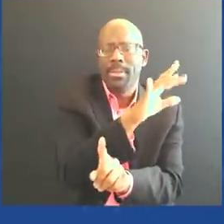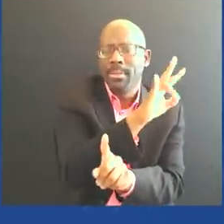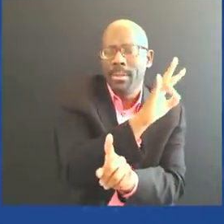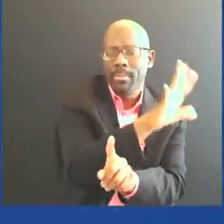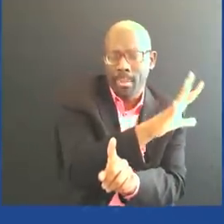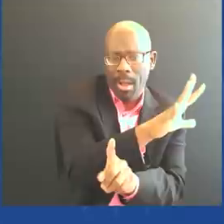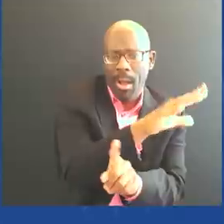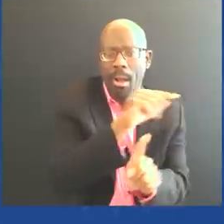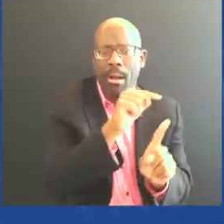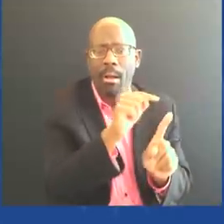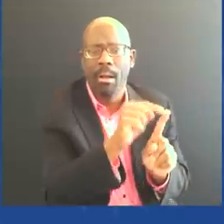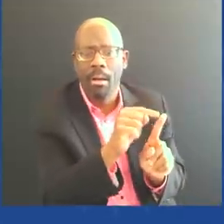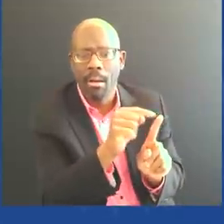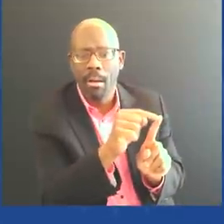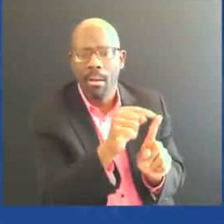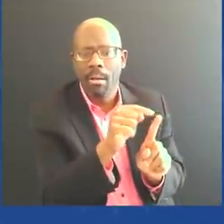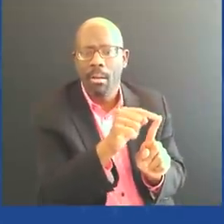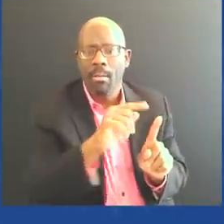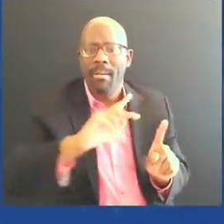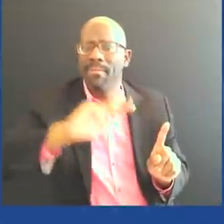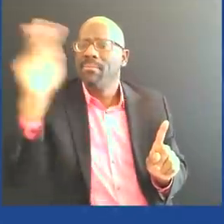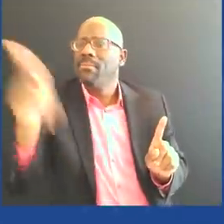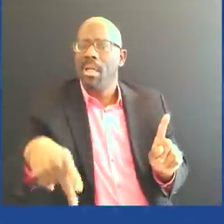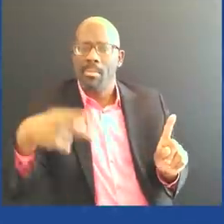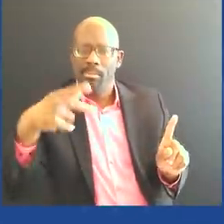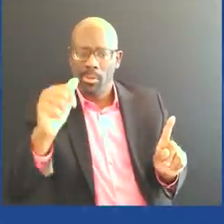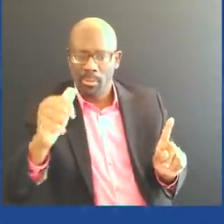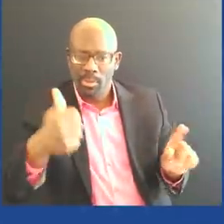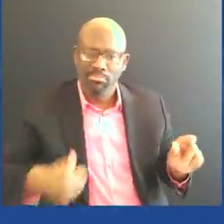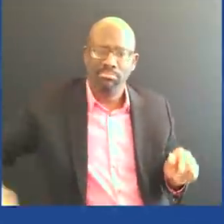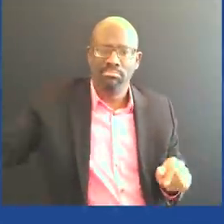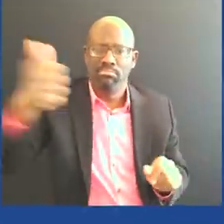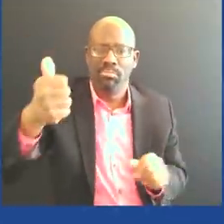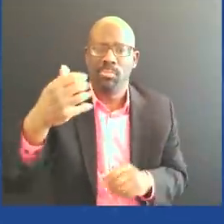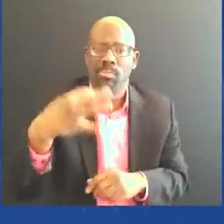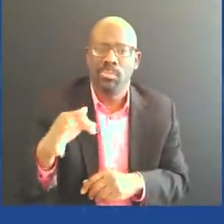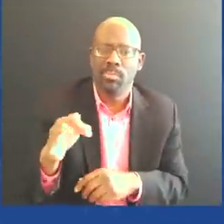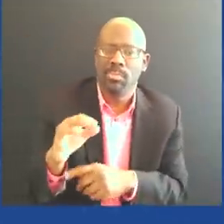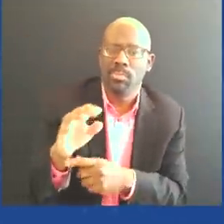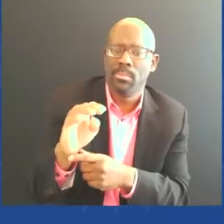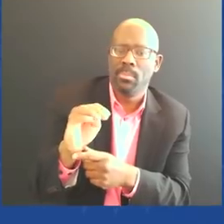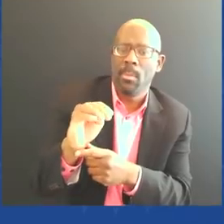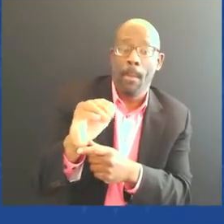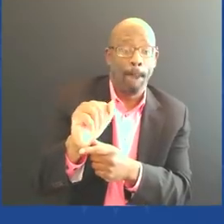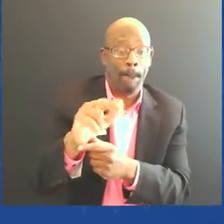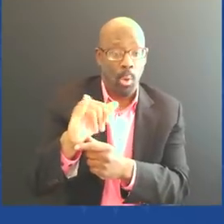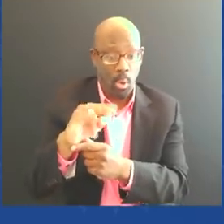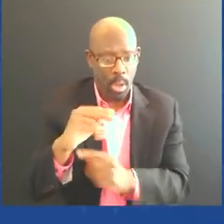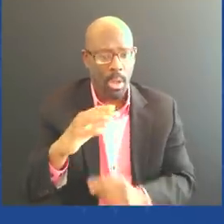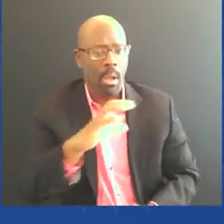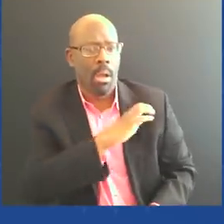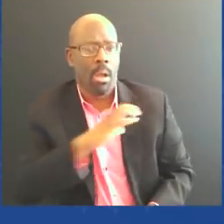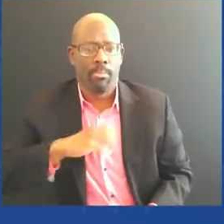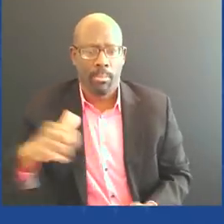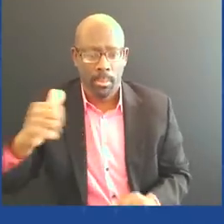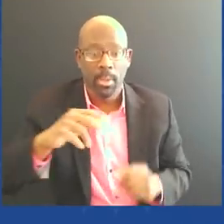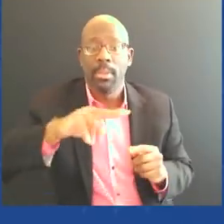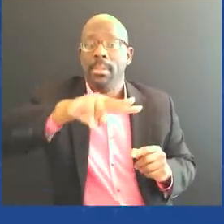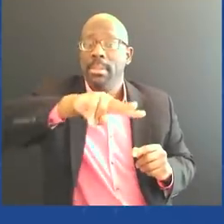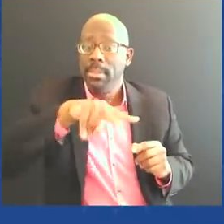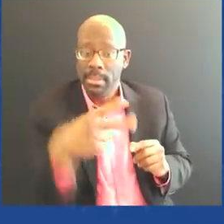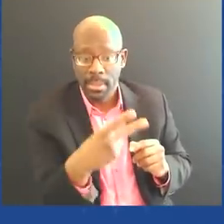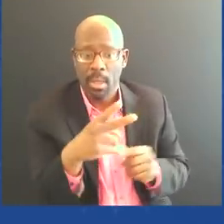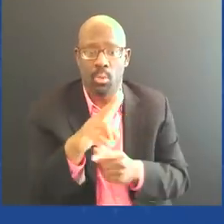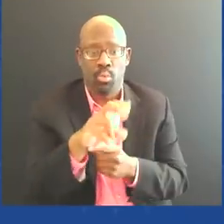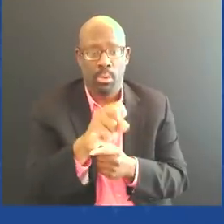Pennsylvania, under the direction of the Marine Committee. The second USS Delaware was a ship that served the United States Navy and was designed